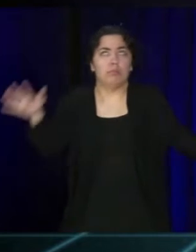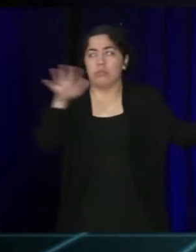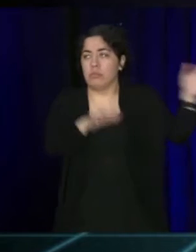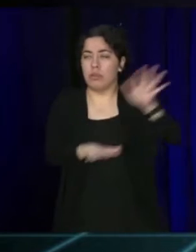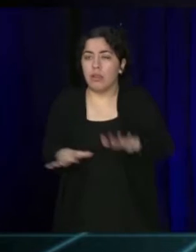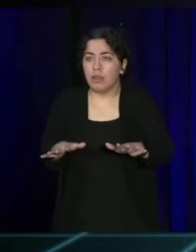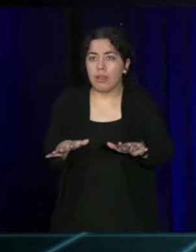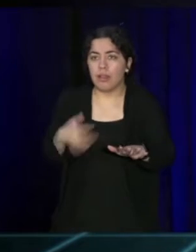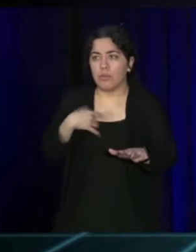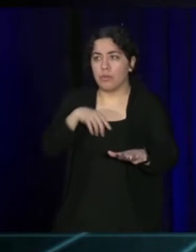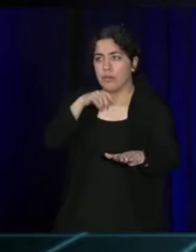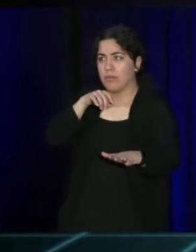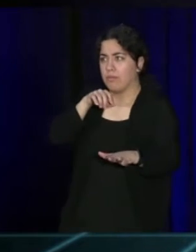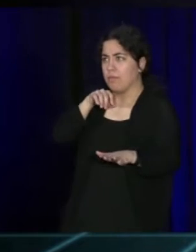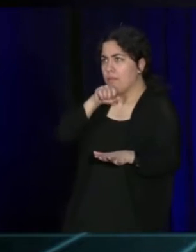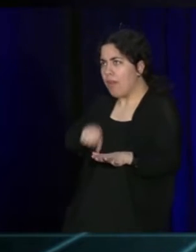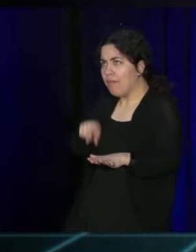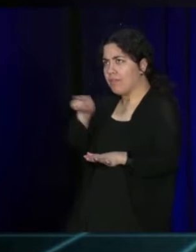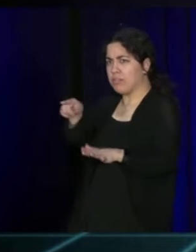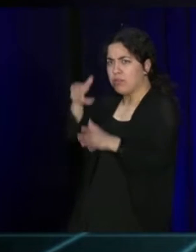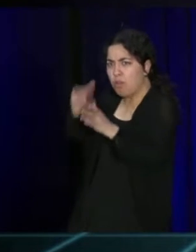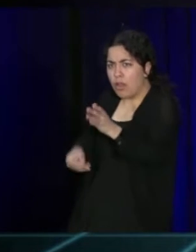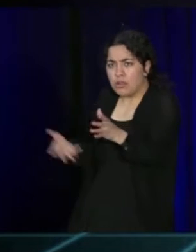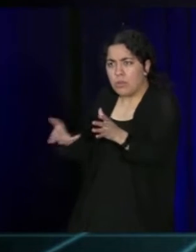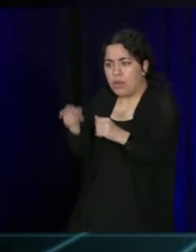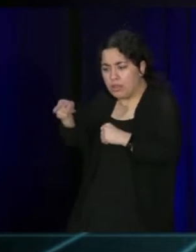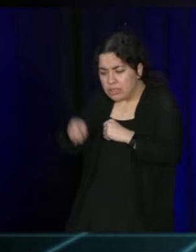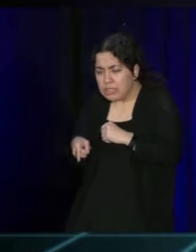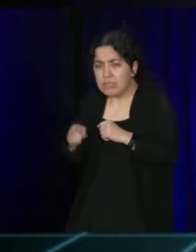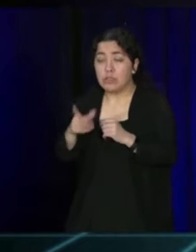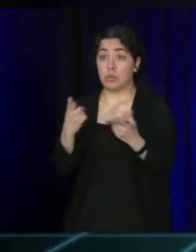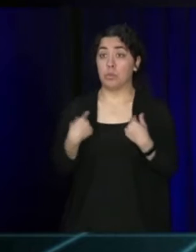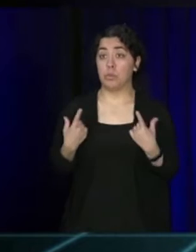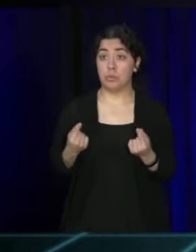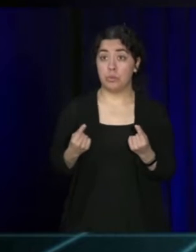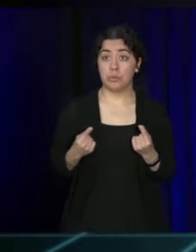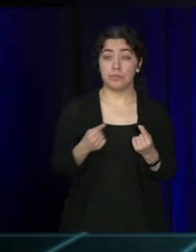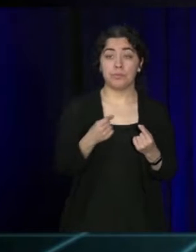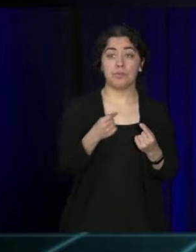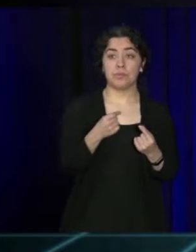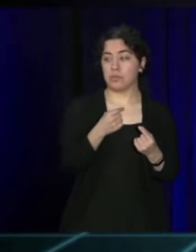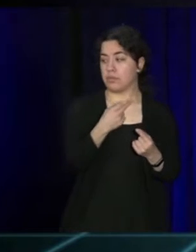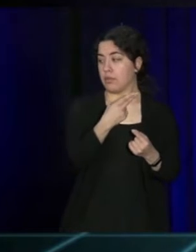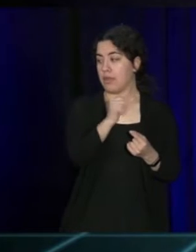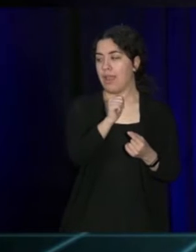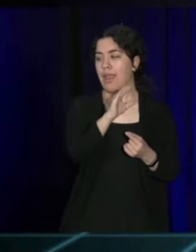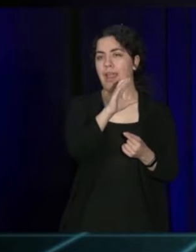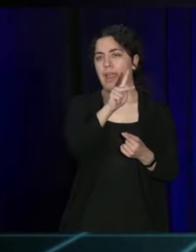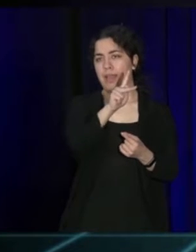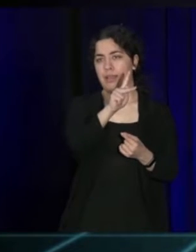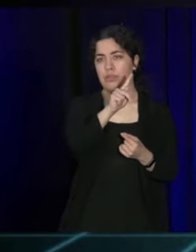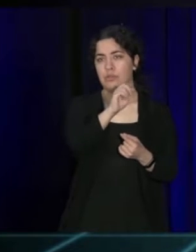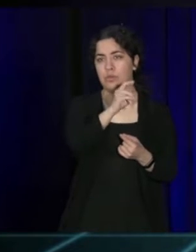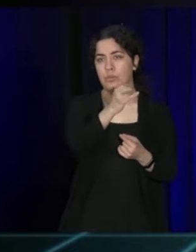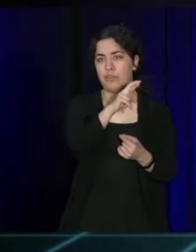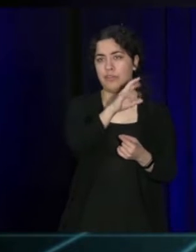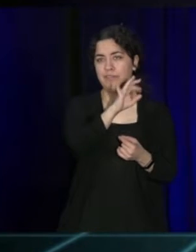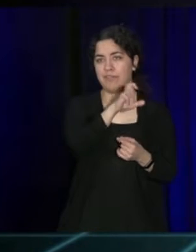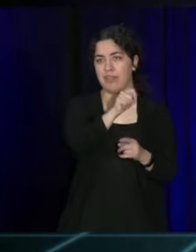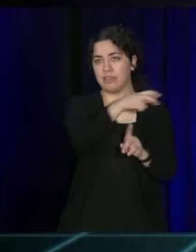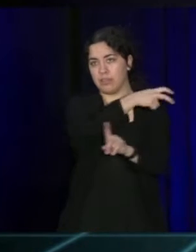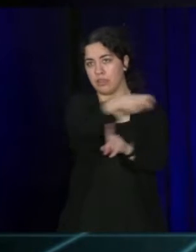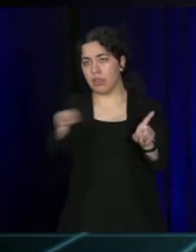something. So what we did is we moved from Hacktoberfest to building something that's a little more custom. So folks